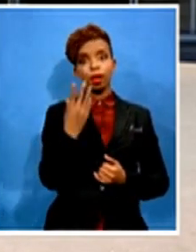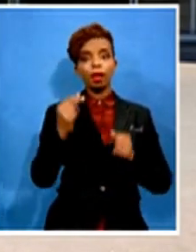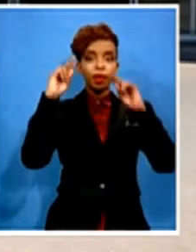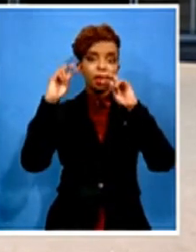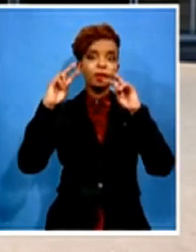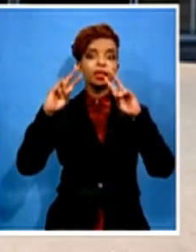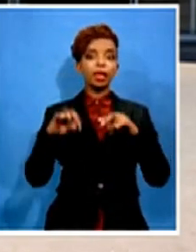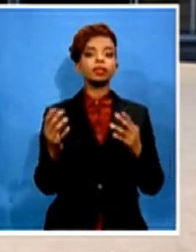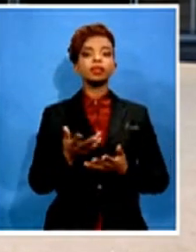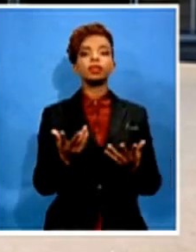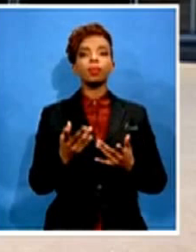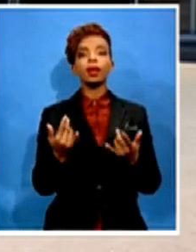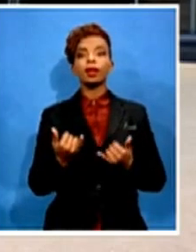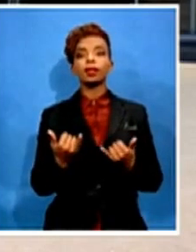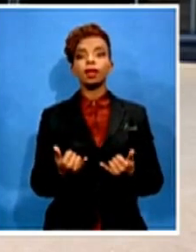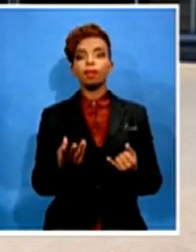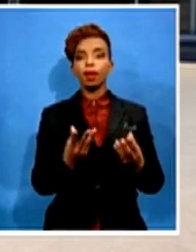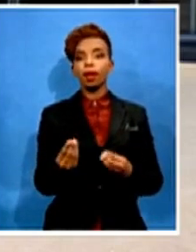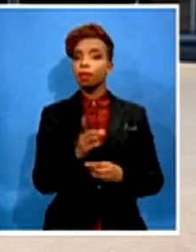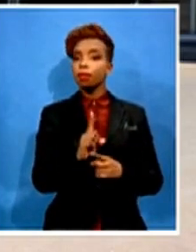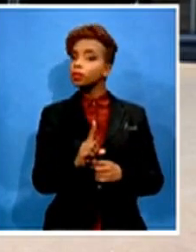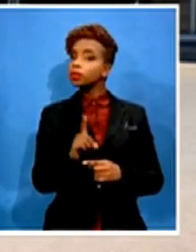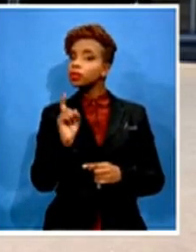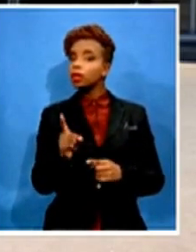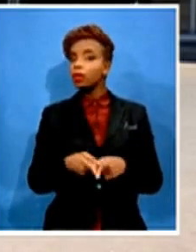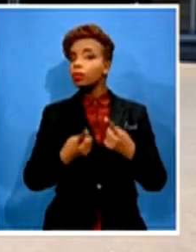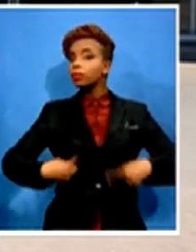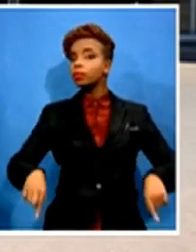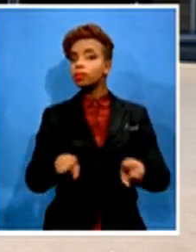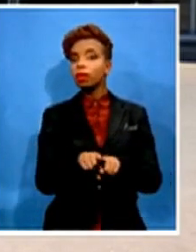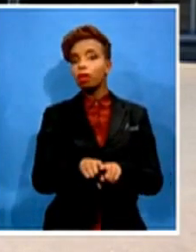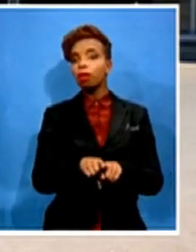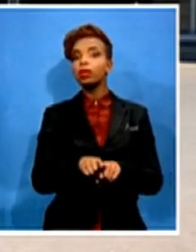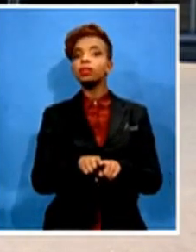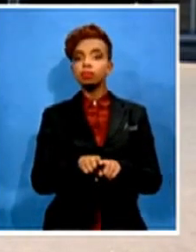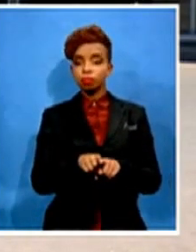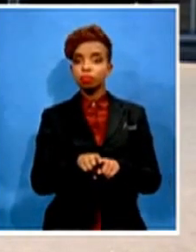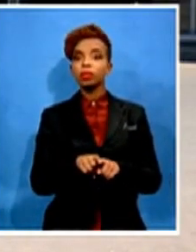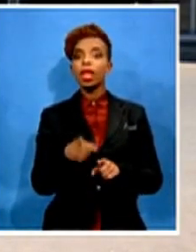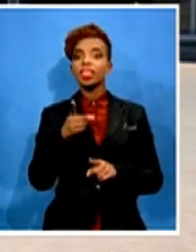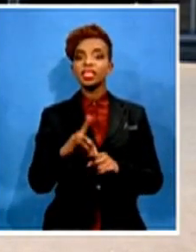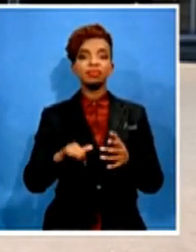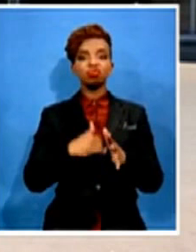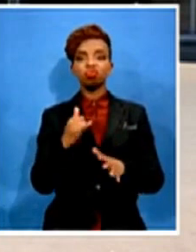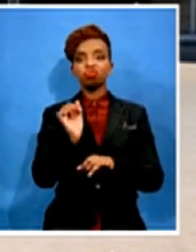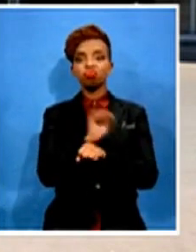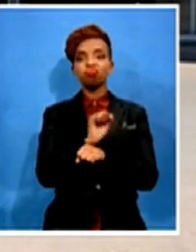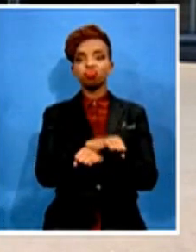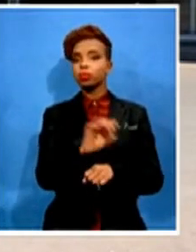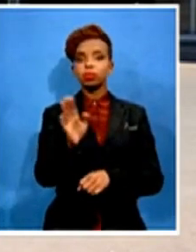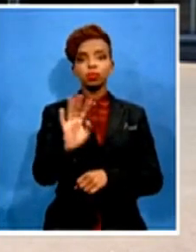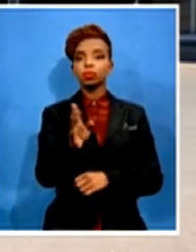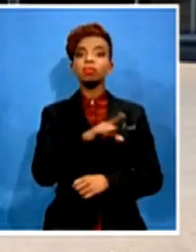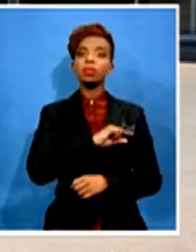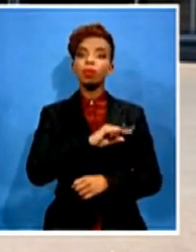will not let this lie low, they will not let this go away, because they really want to understand what really happened, because Dr.